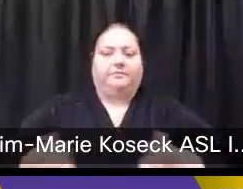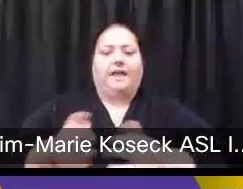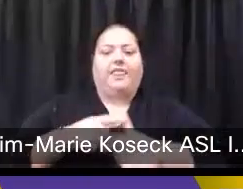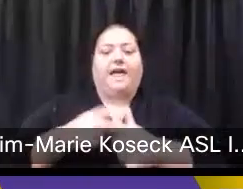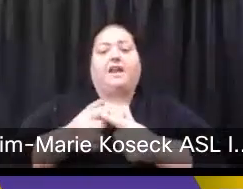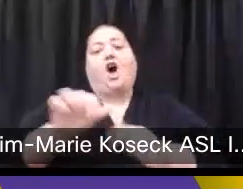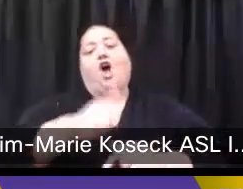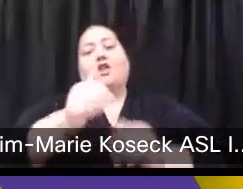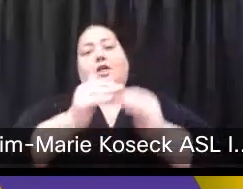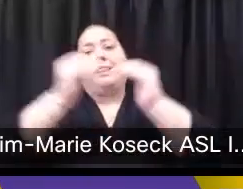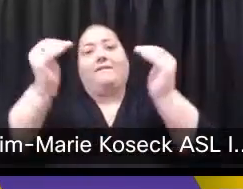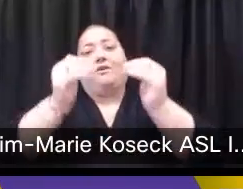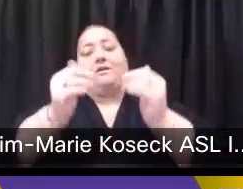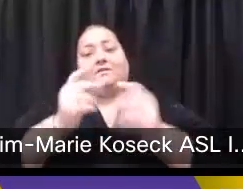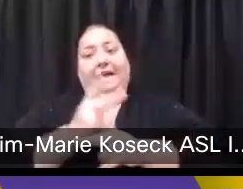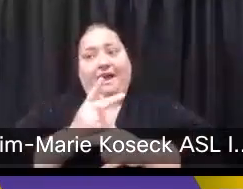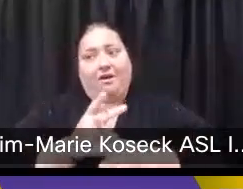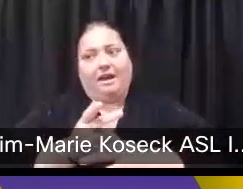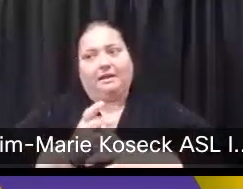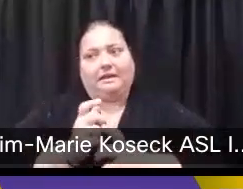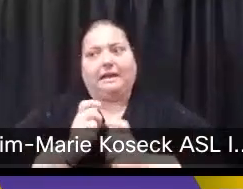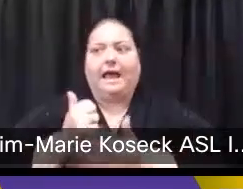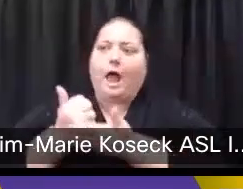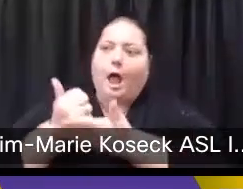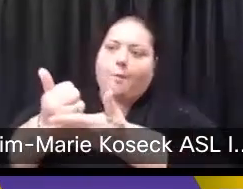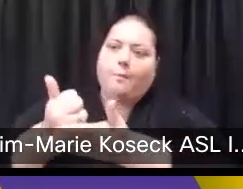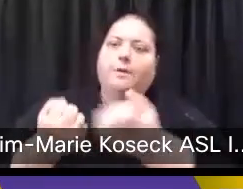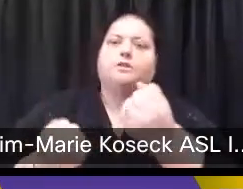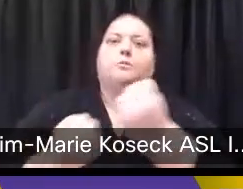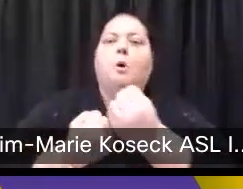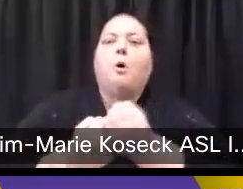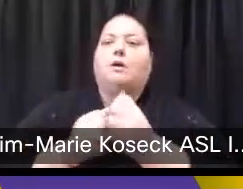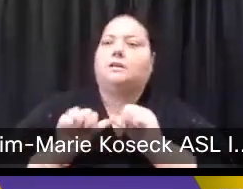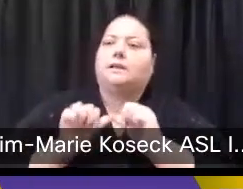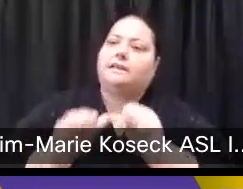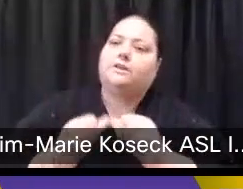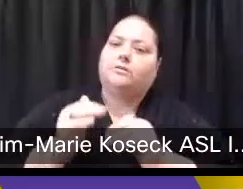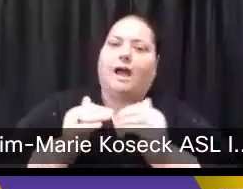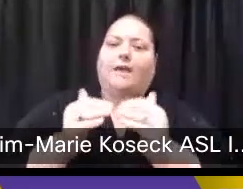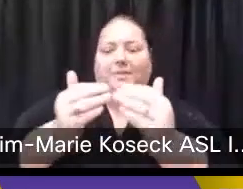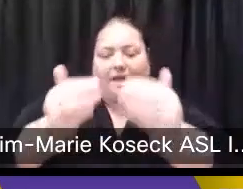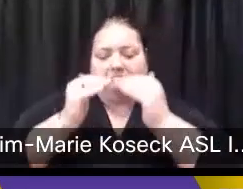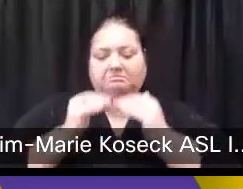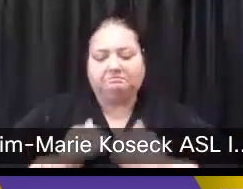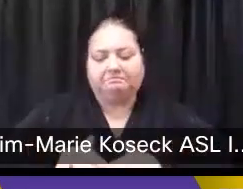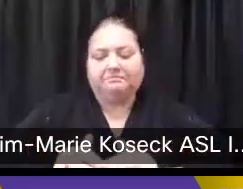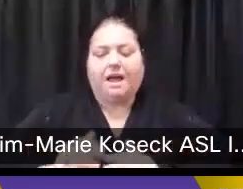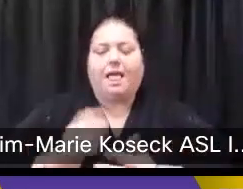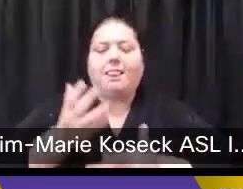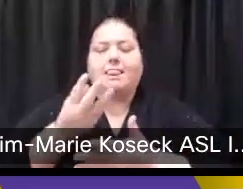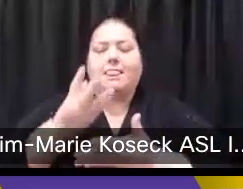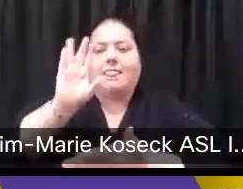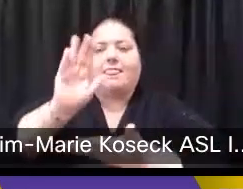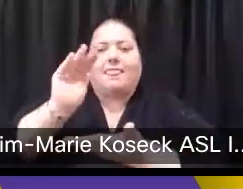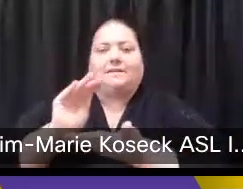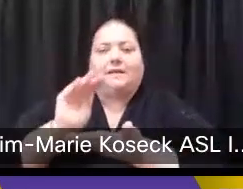next level of care, and then providing that ongoing support, but kind of continuing to step down over time until the